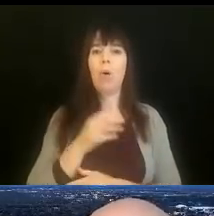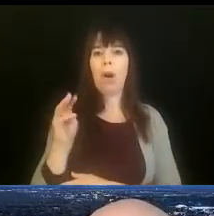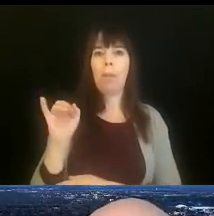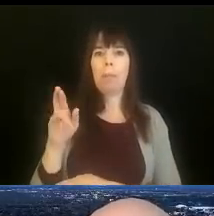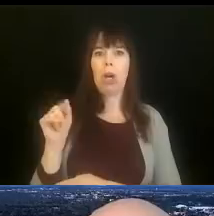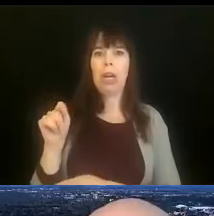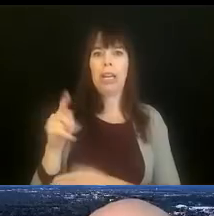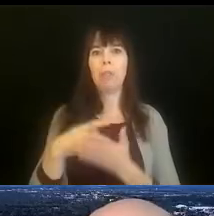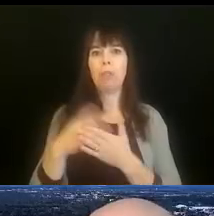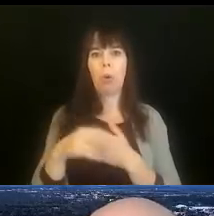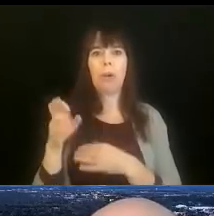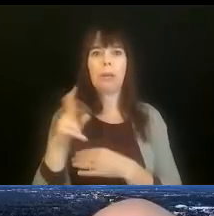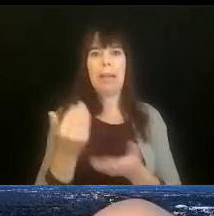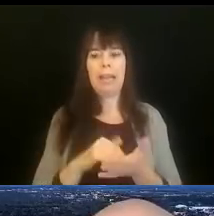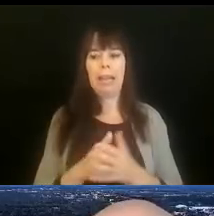again.